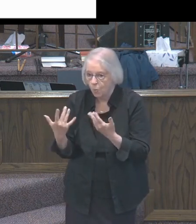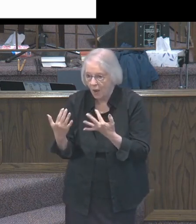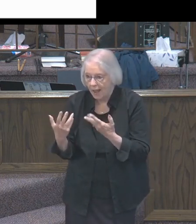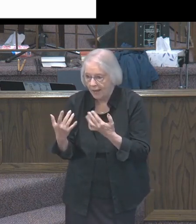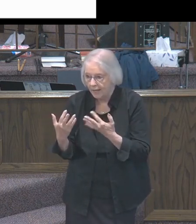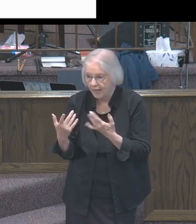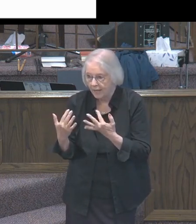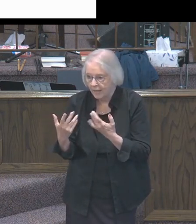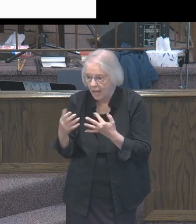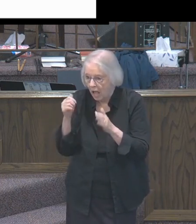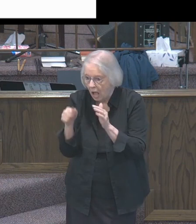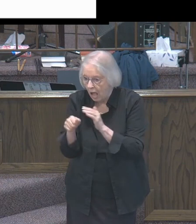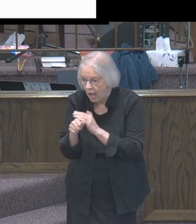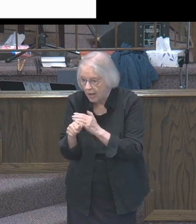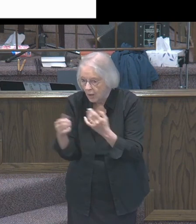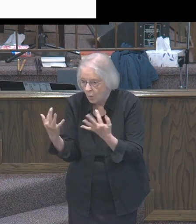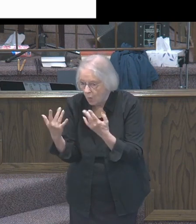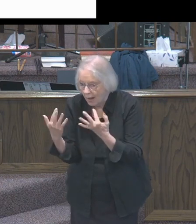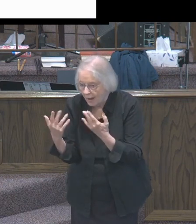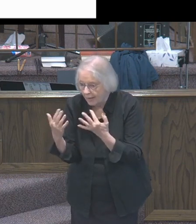It's doing what?